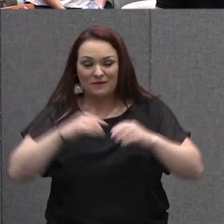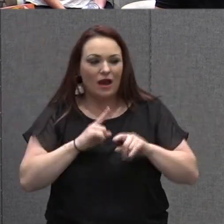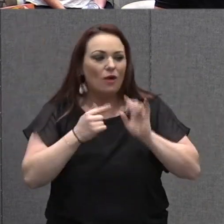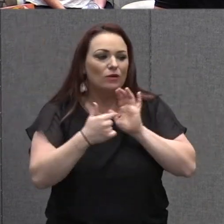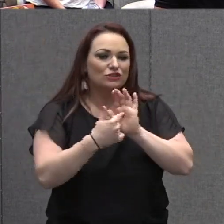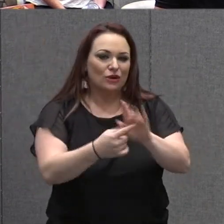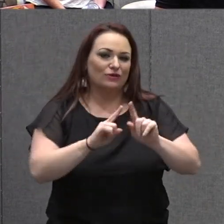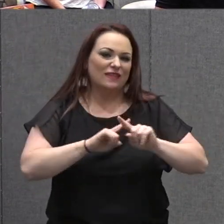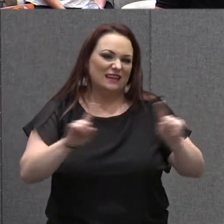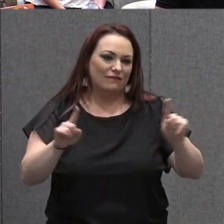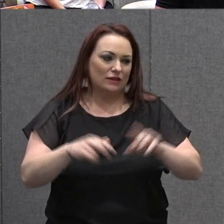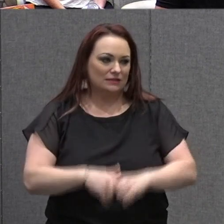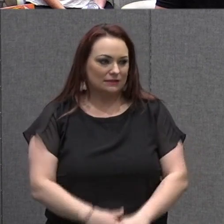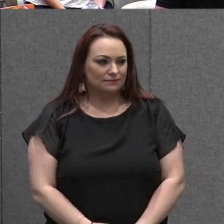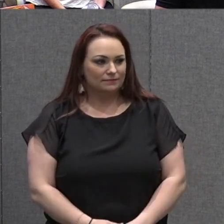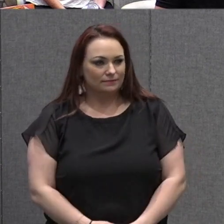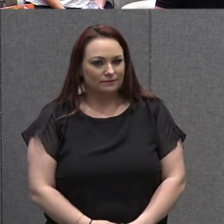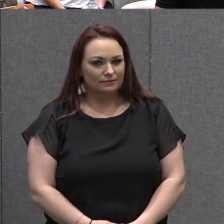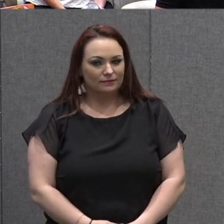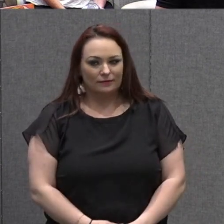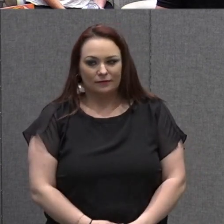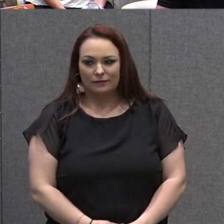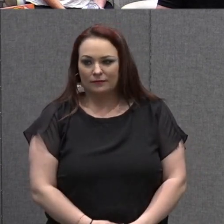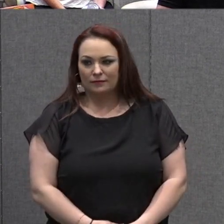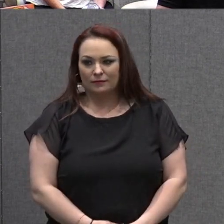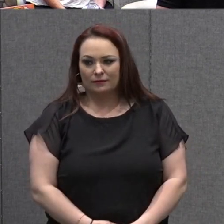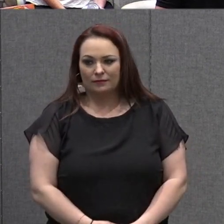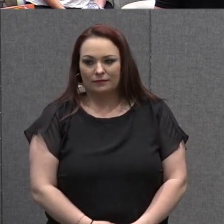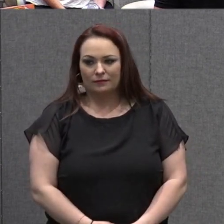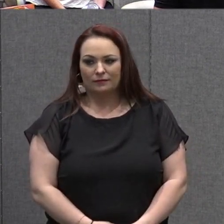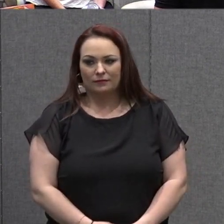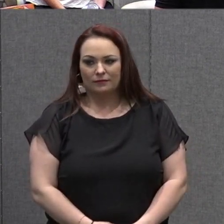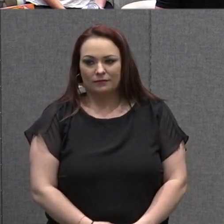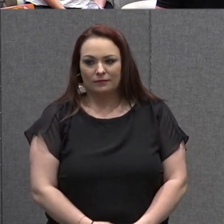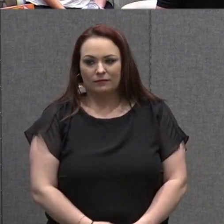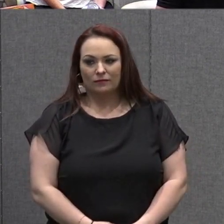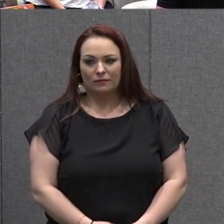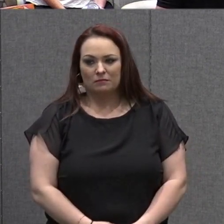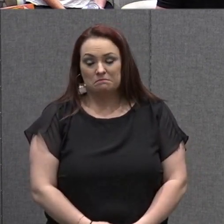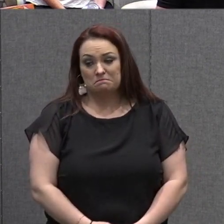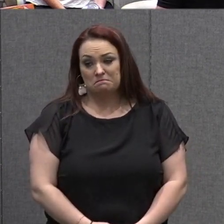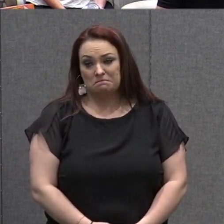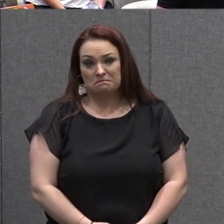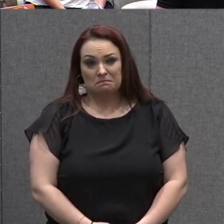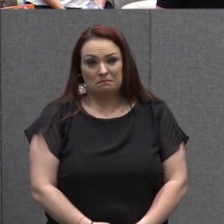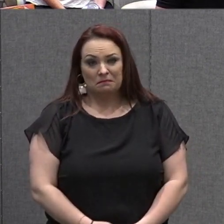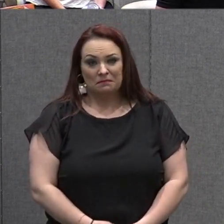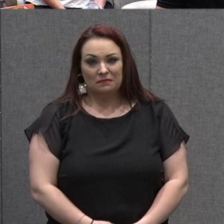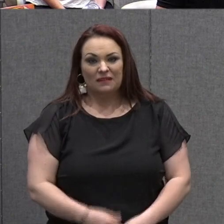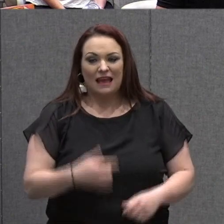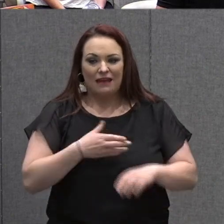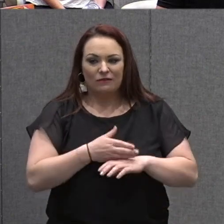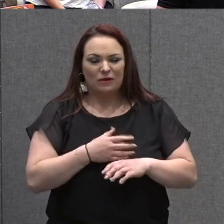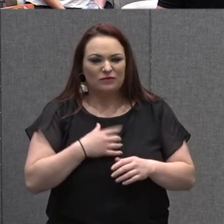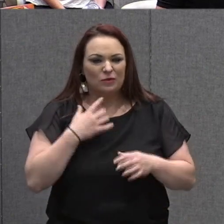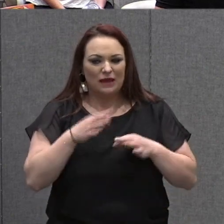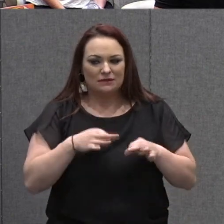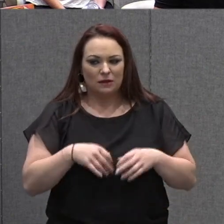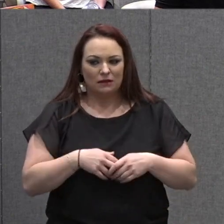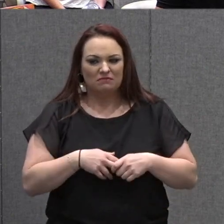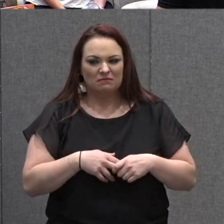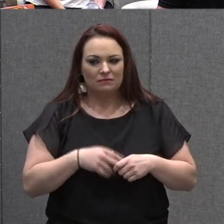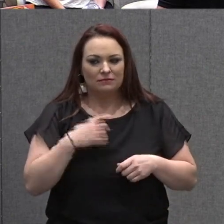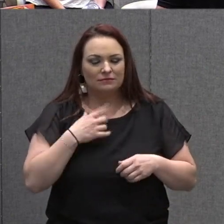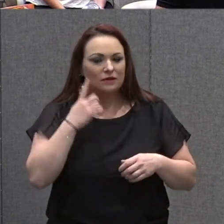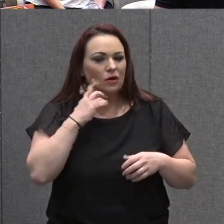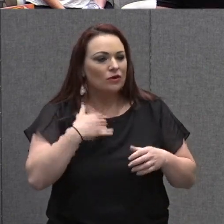difference. Let's do it. We're all going to play, and then when I count 1, 2, 3, 4, I'm going to take my solo. Is there anyone who would like to